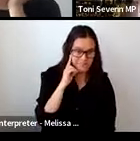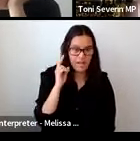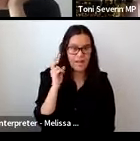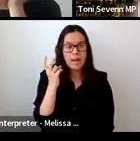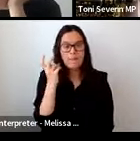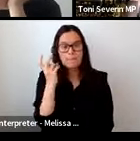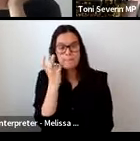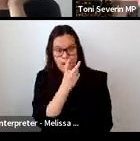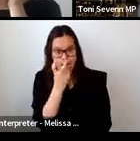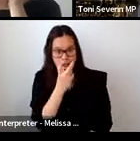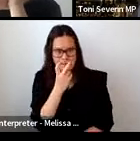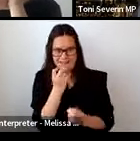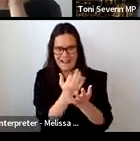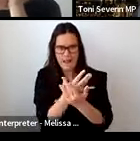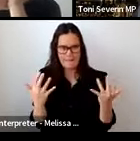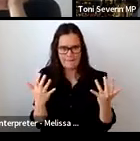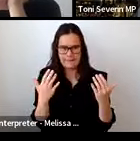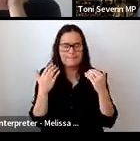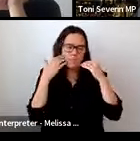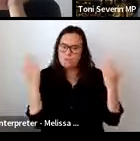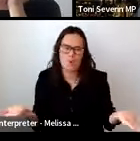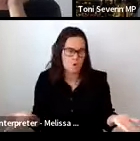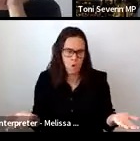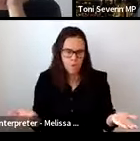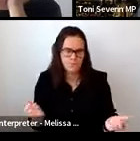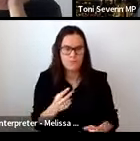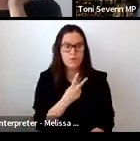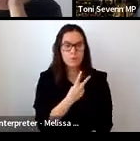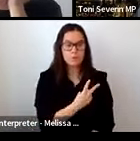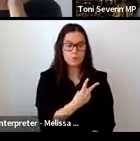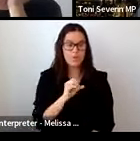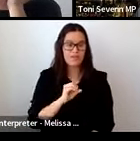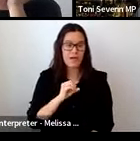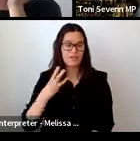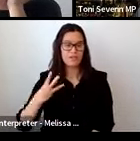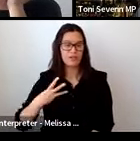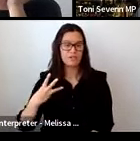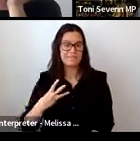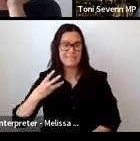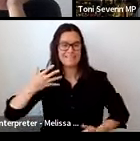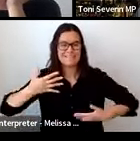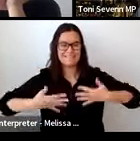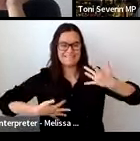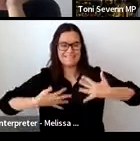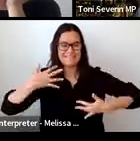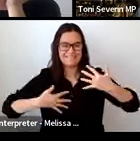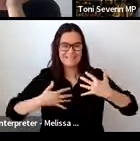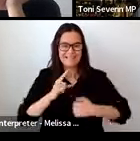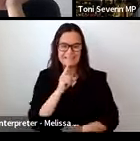isn't known. The 2013 census said that